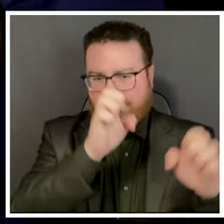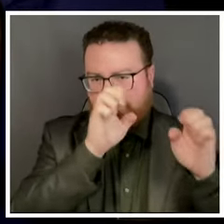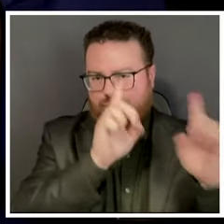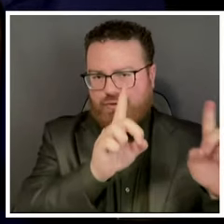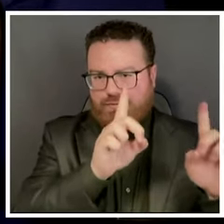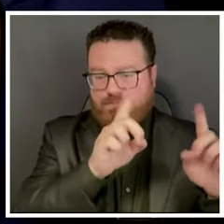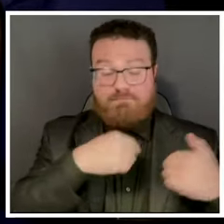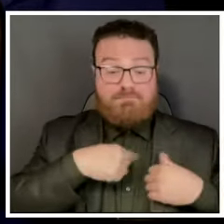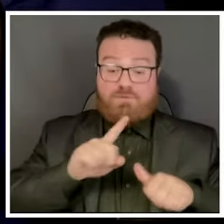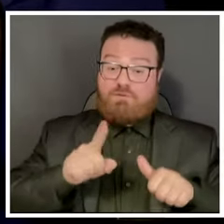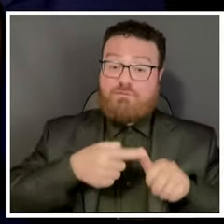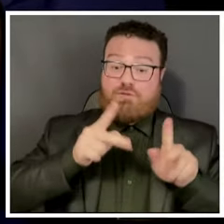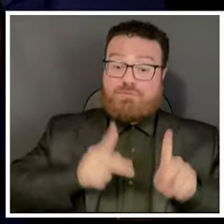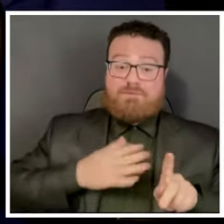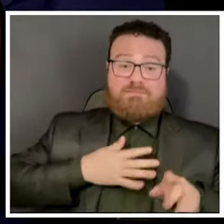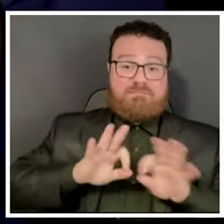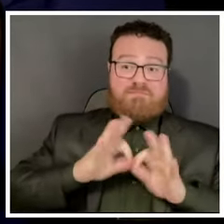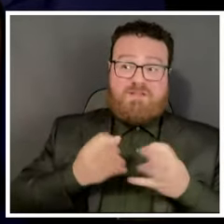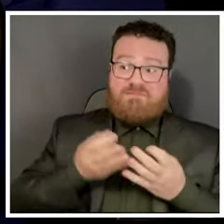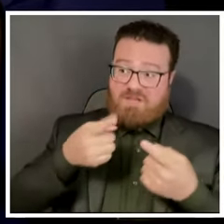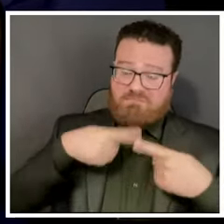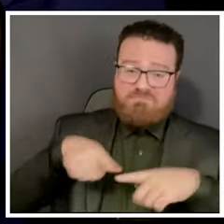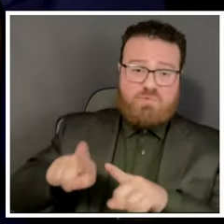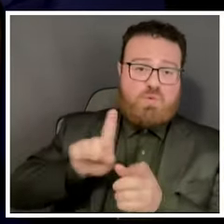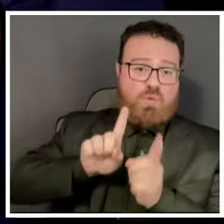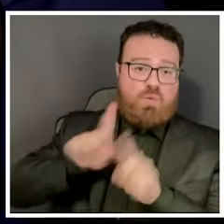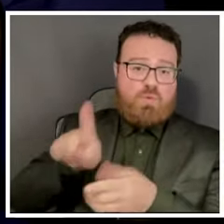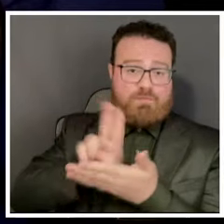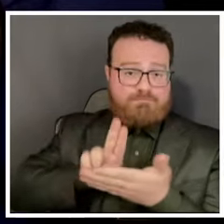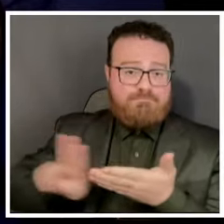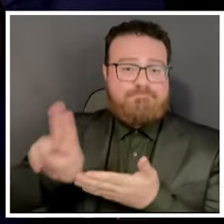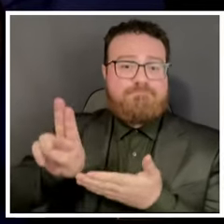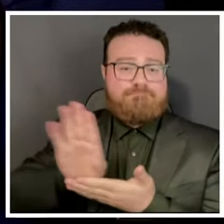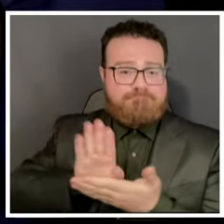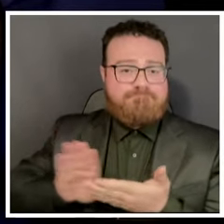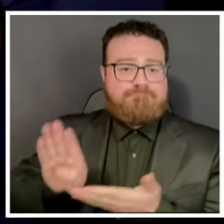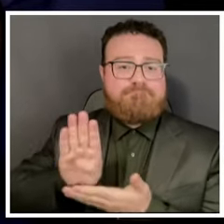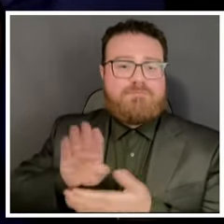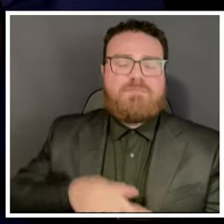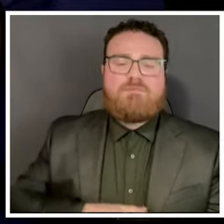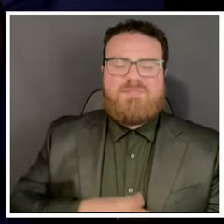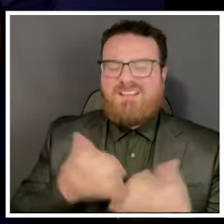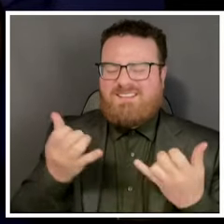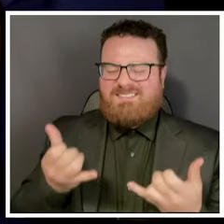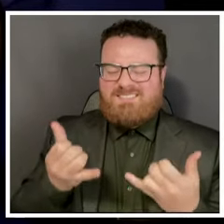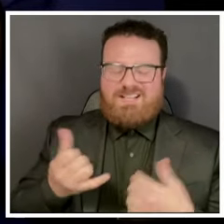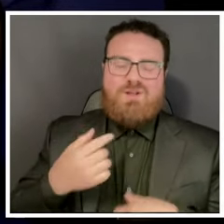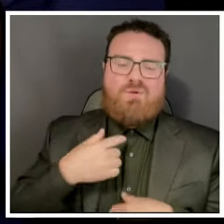my days helping other first-generation students at my community college succeed.